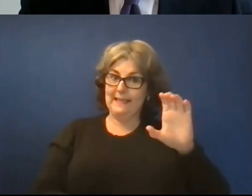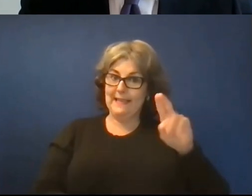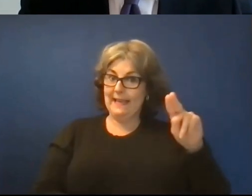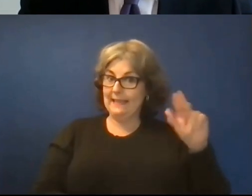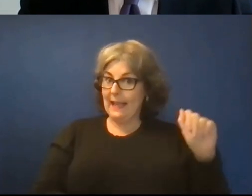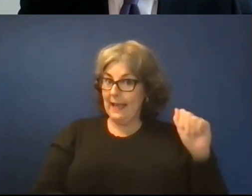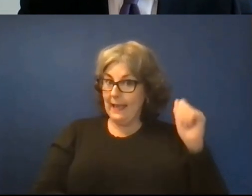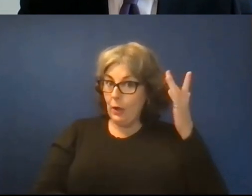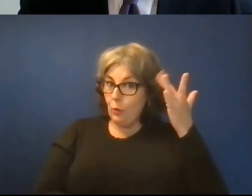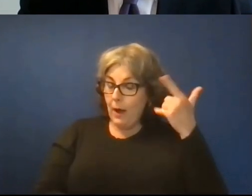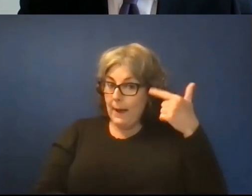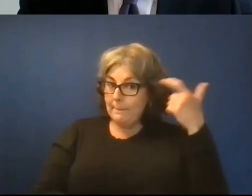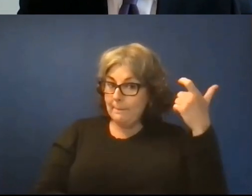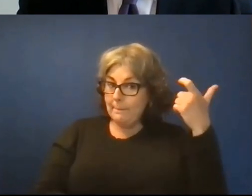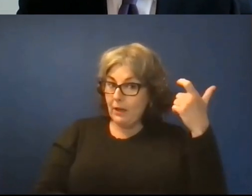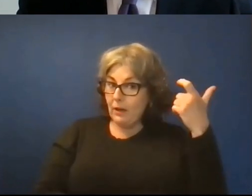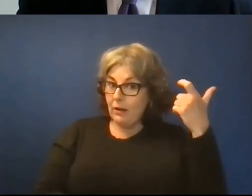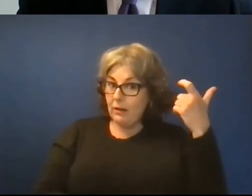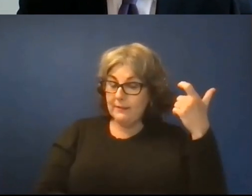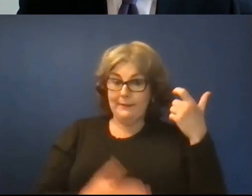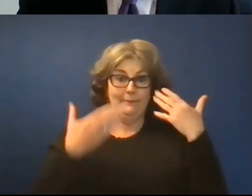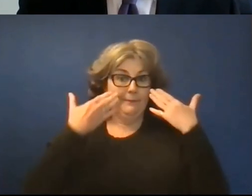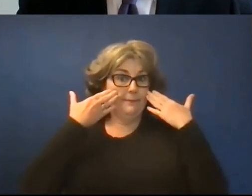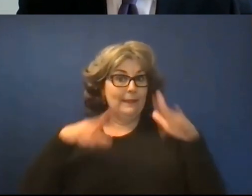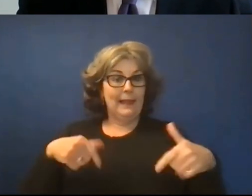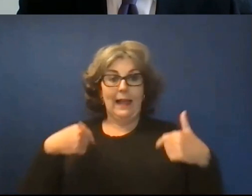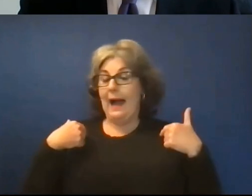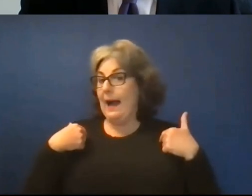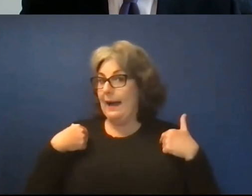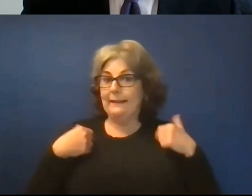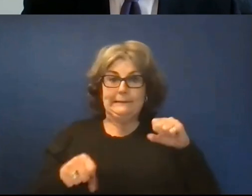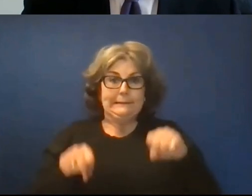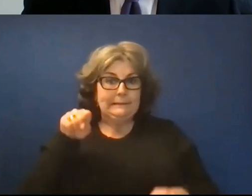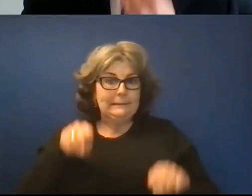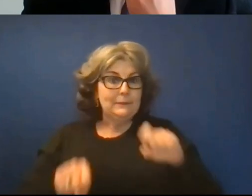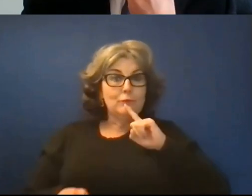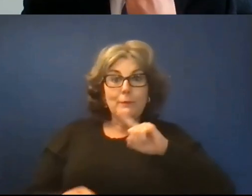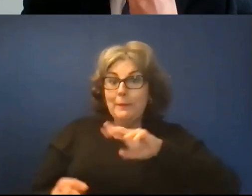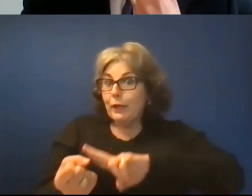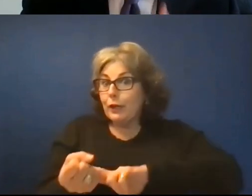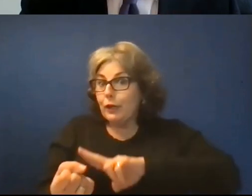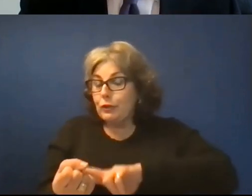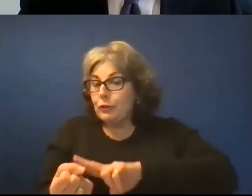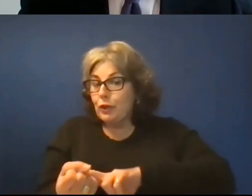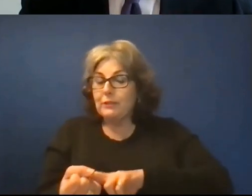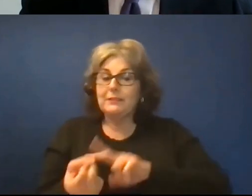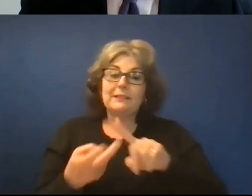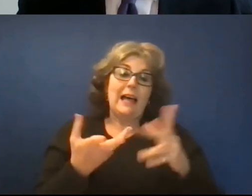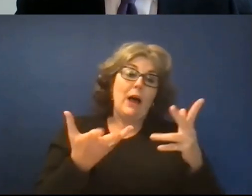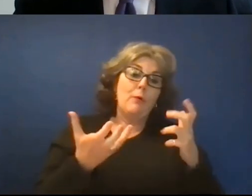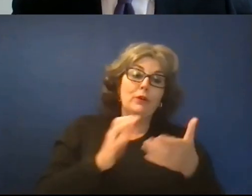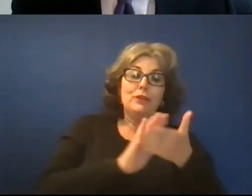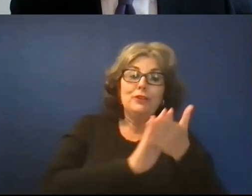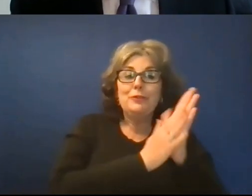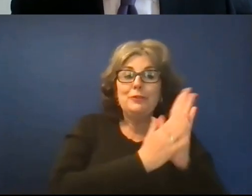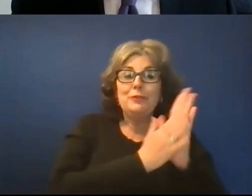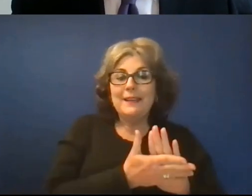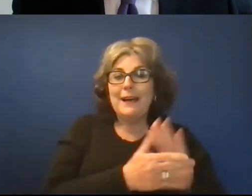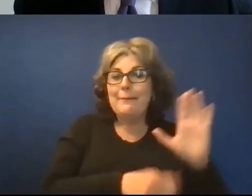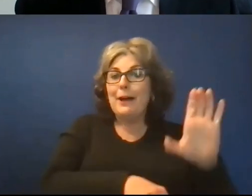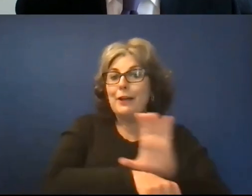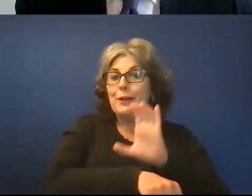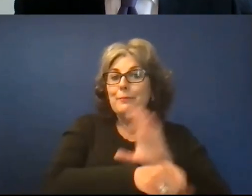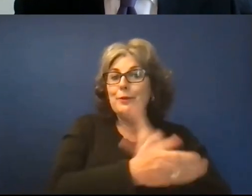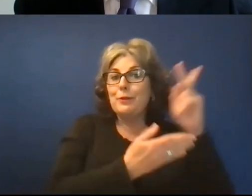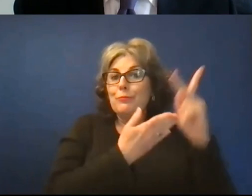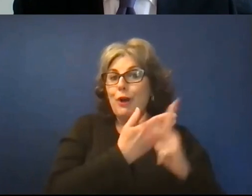because I did not know for sure if I wanted to be a nurse. I also wanted to be a computer programmer like